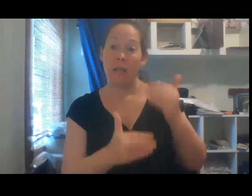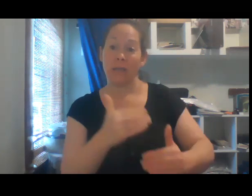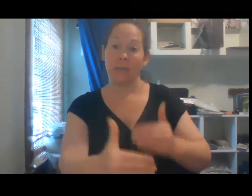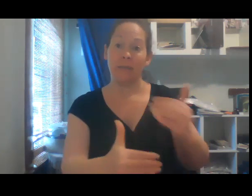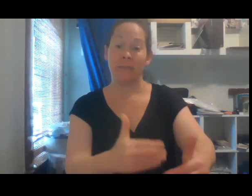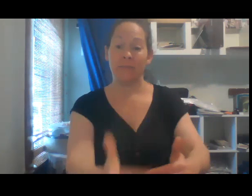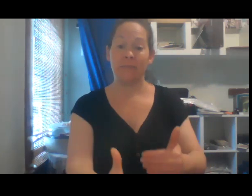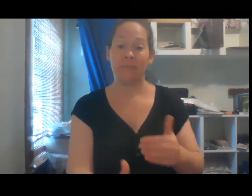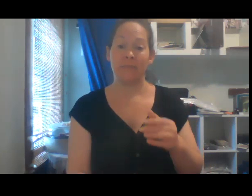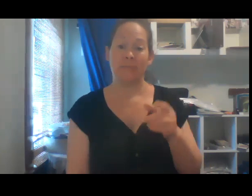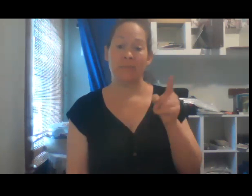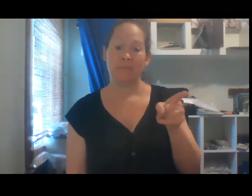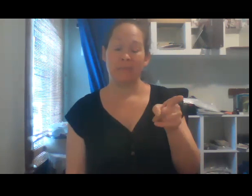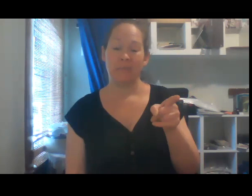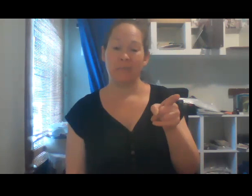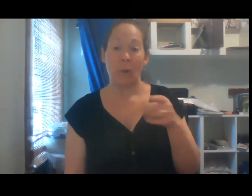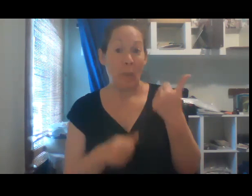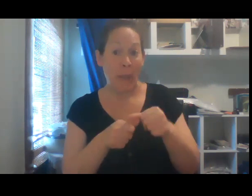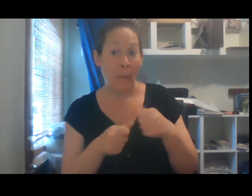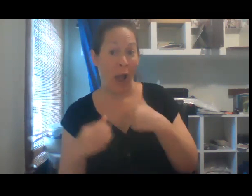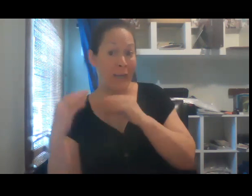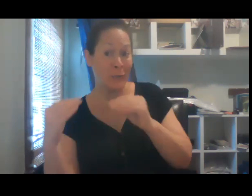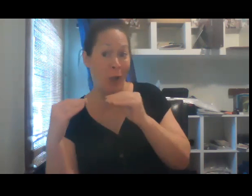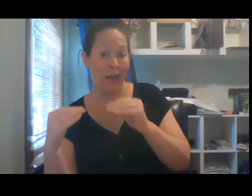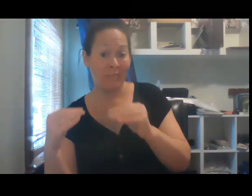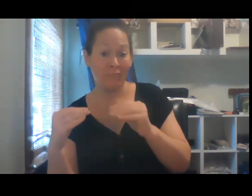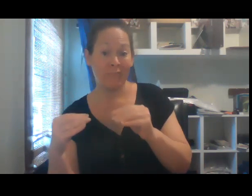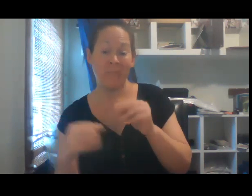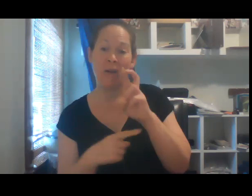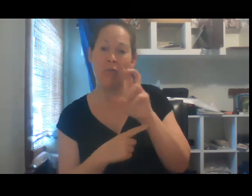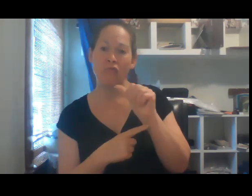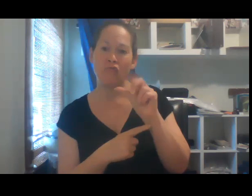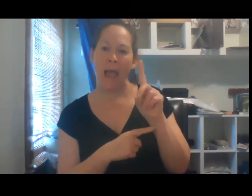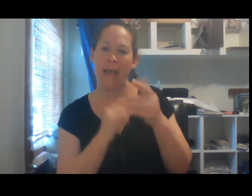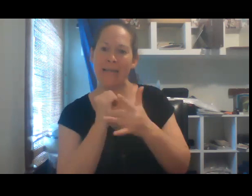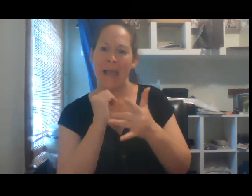processes. Again, I taught a lot of rad tech,